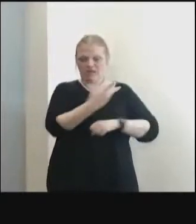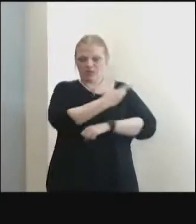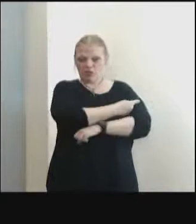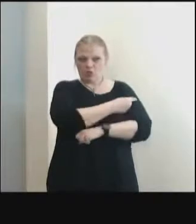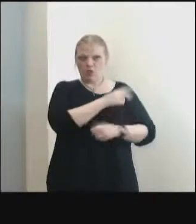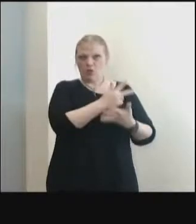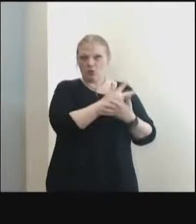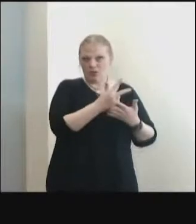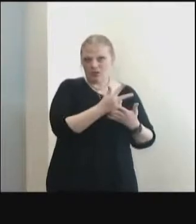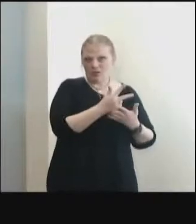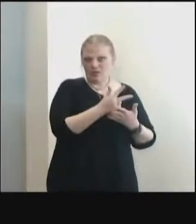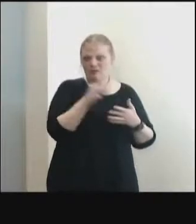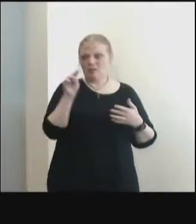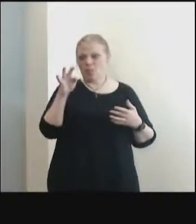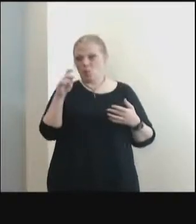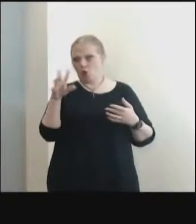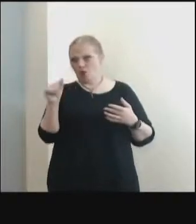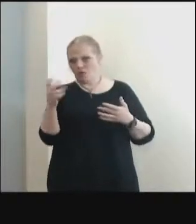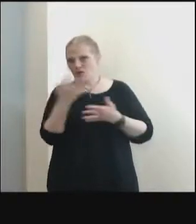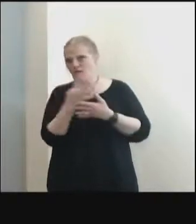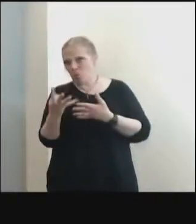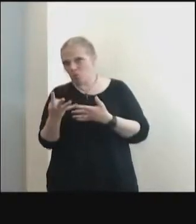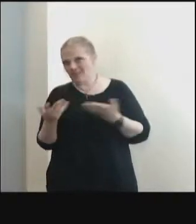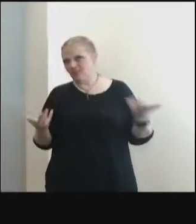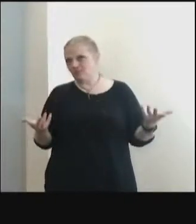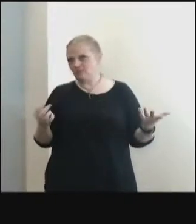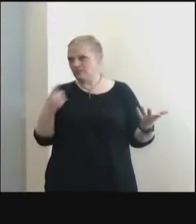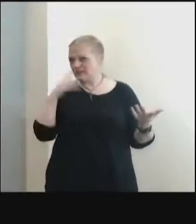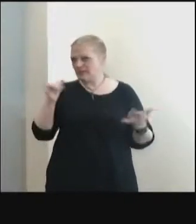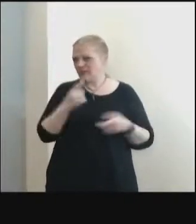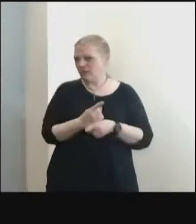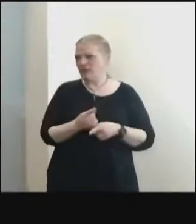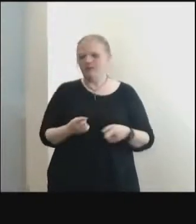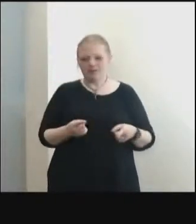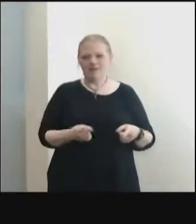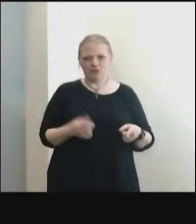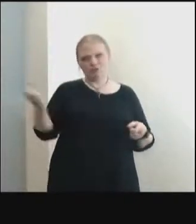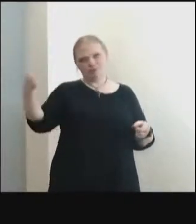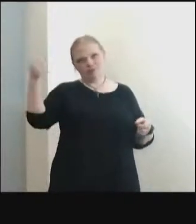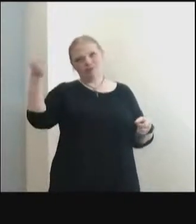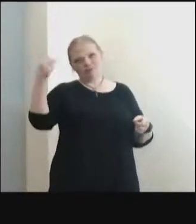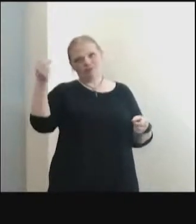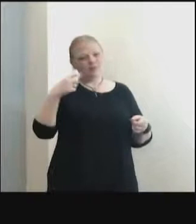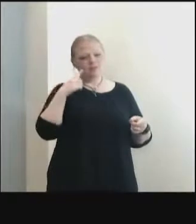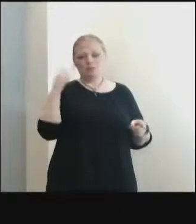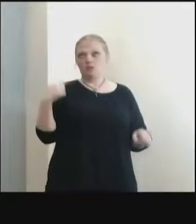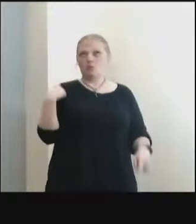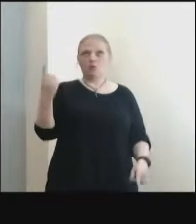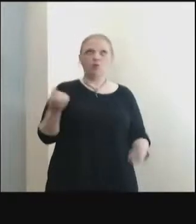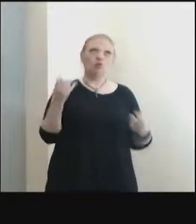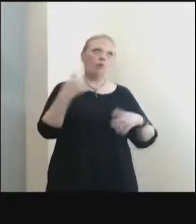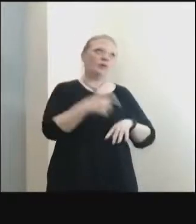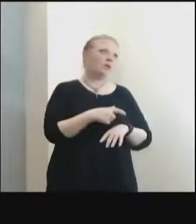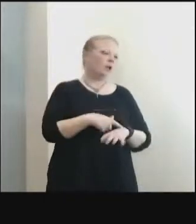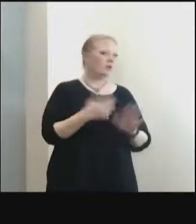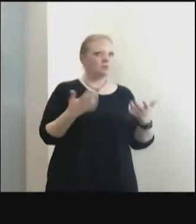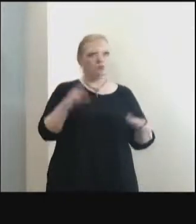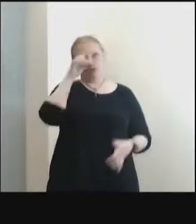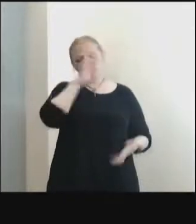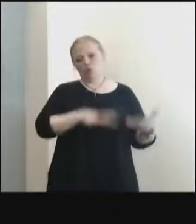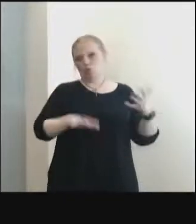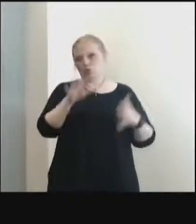weeks as compared to the Moderna, which is 4 weeks. Did I say that right? I think so, yes. It's been so long, I've done this so many times, I don't want to